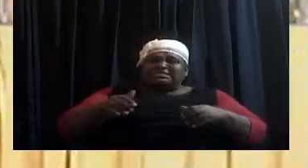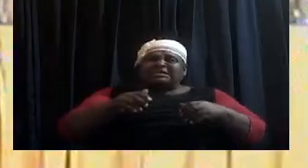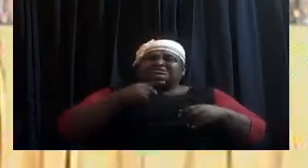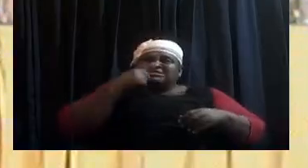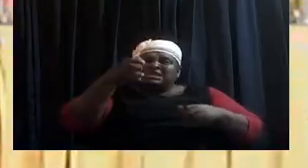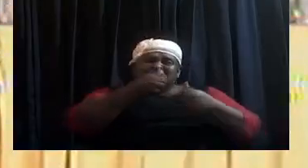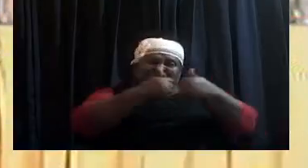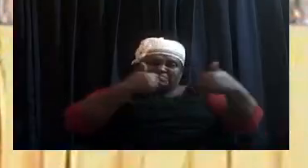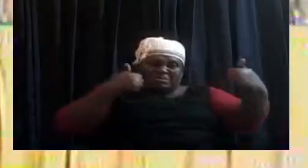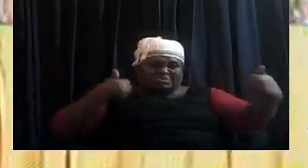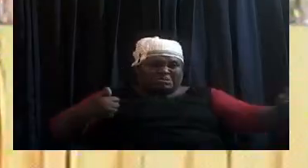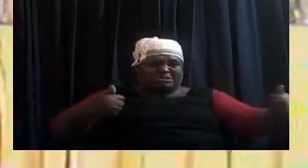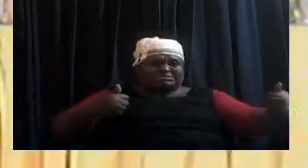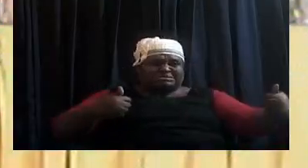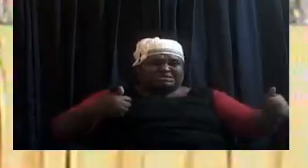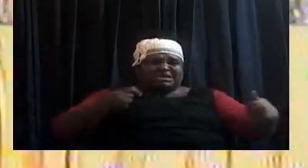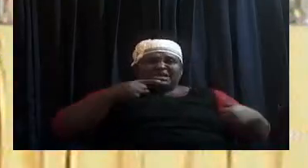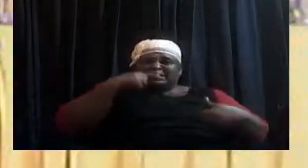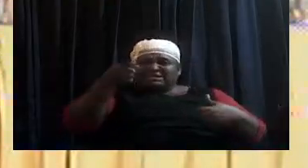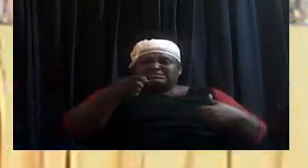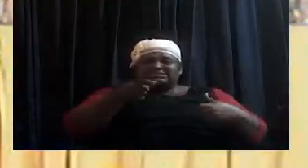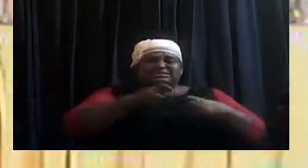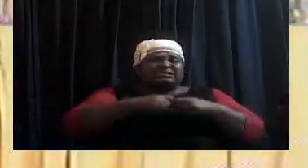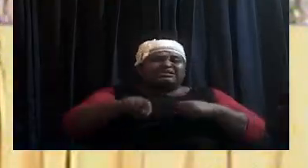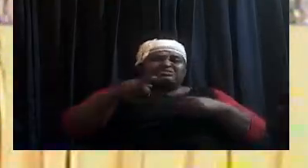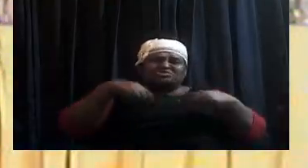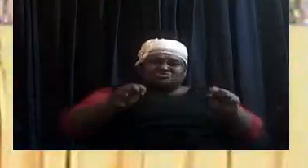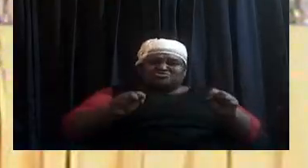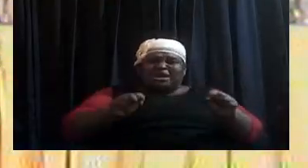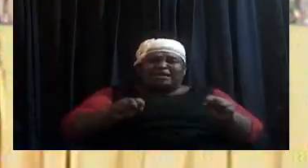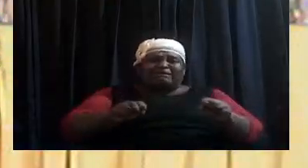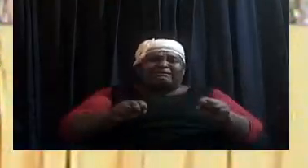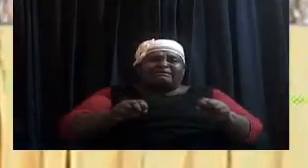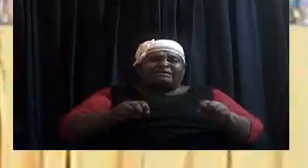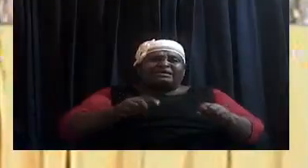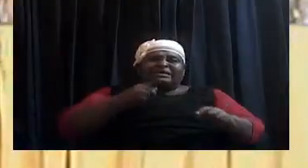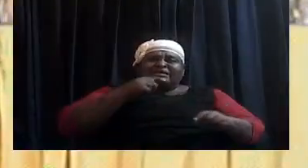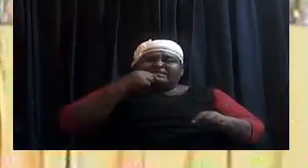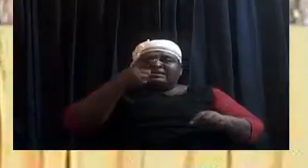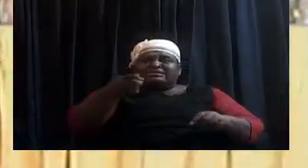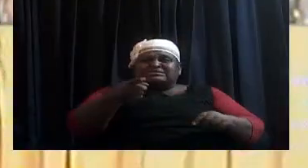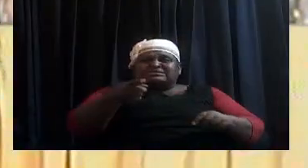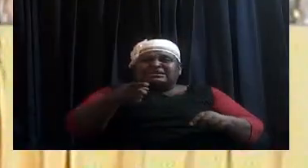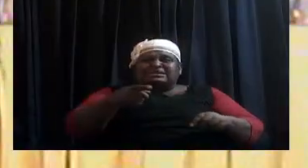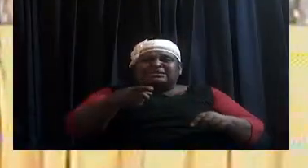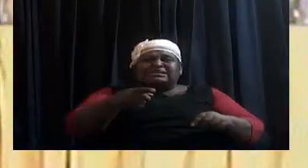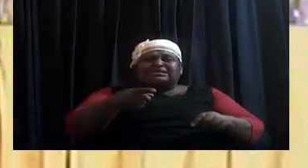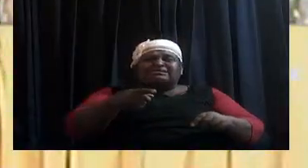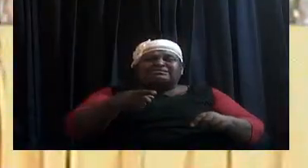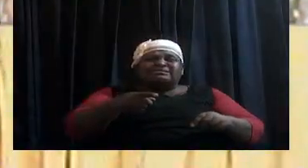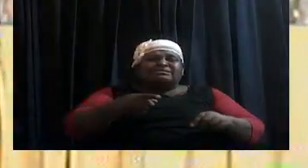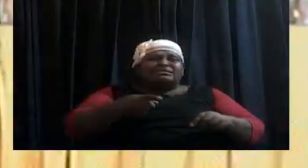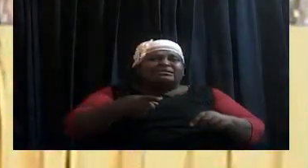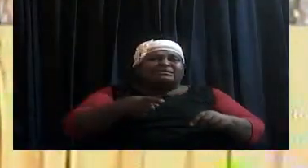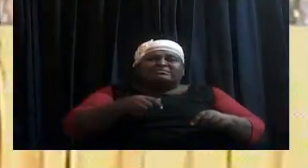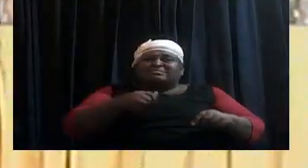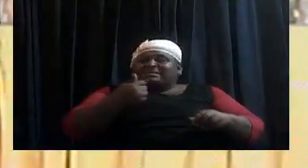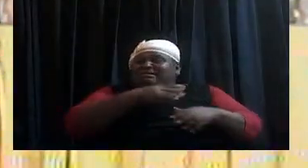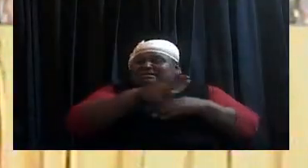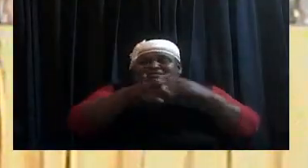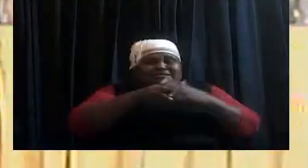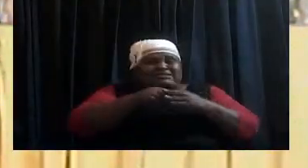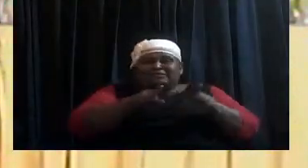separated. Amen. They claim that they are Muslim. They claim, amen, that they are monk and all other type of